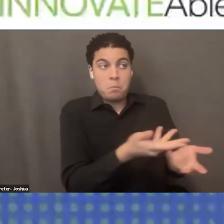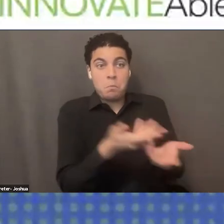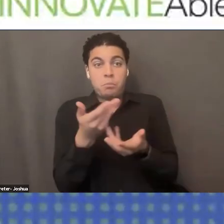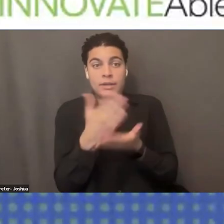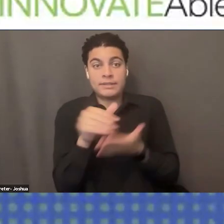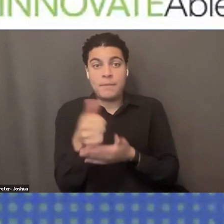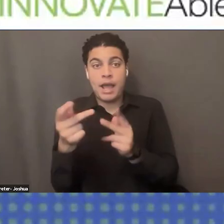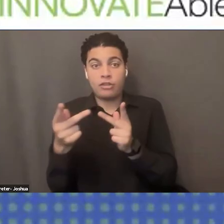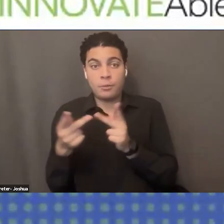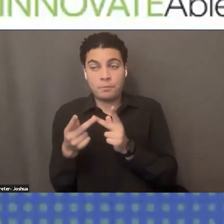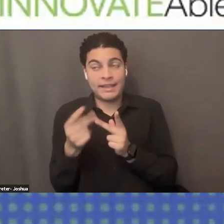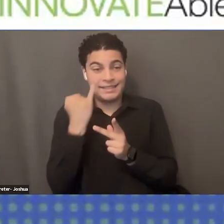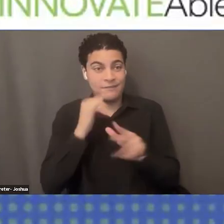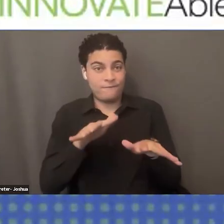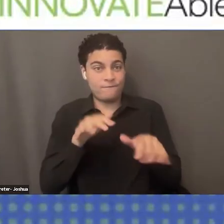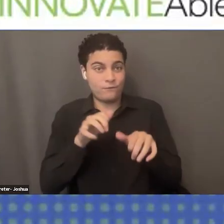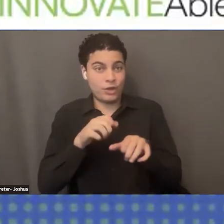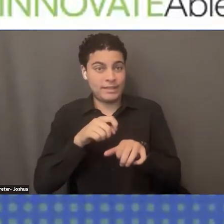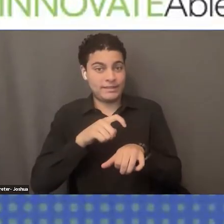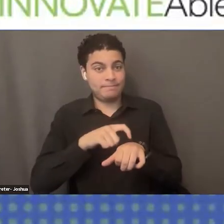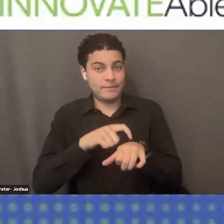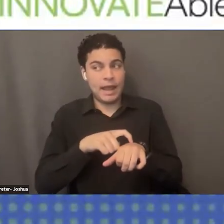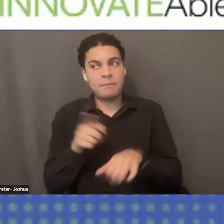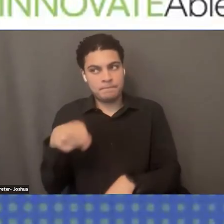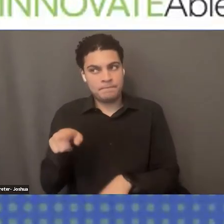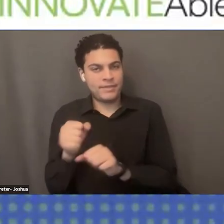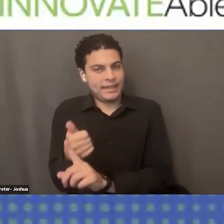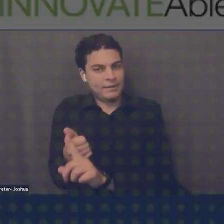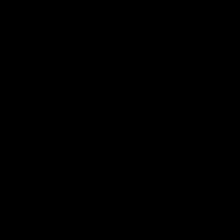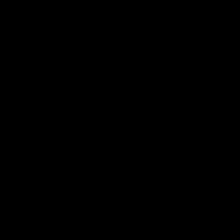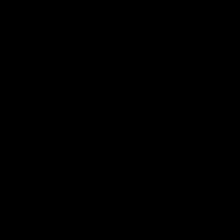Fantastic. Thank you so much. We are out of time. Fantastic presentation.